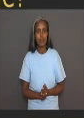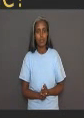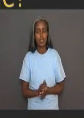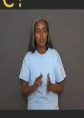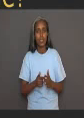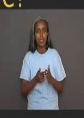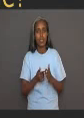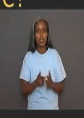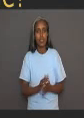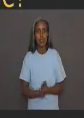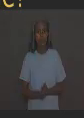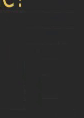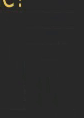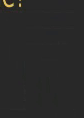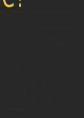Begin.